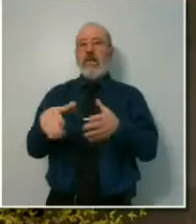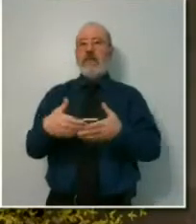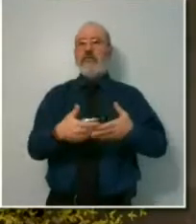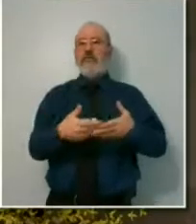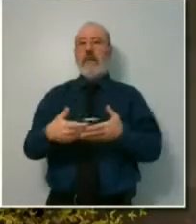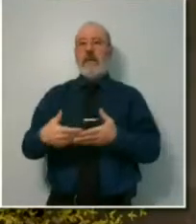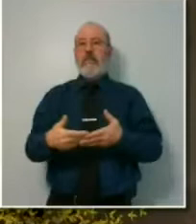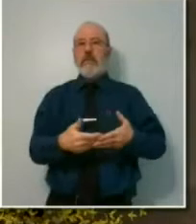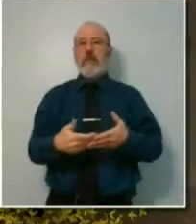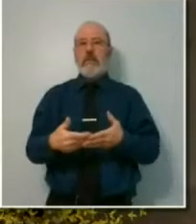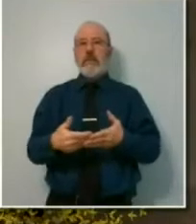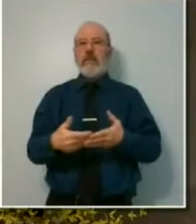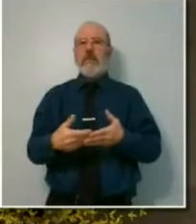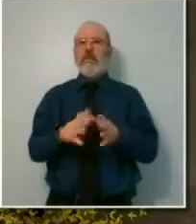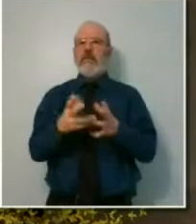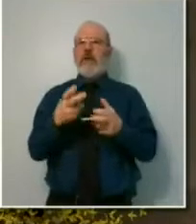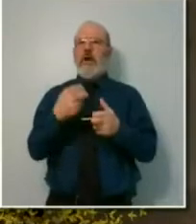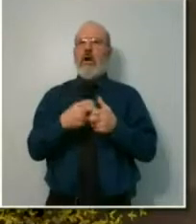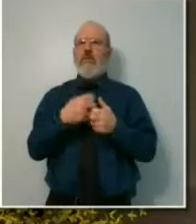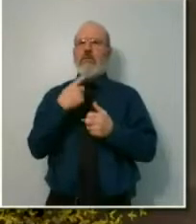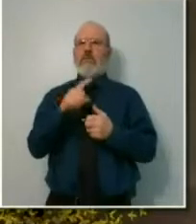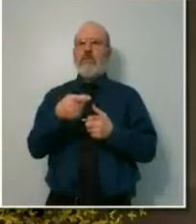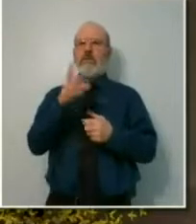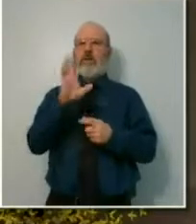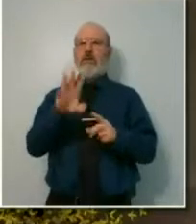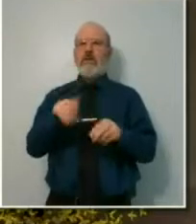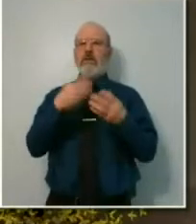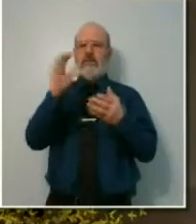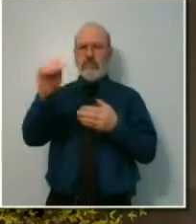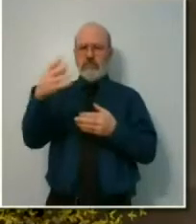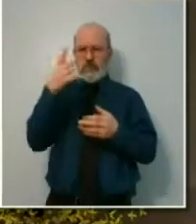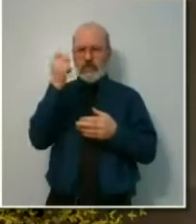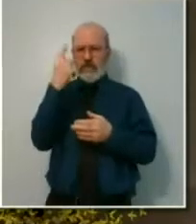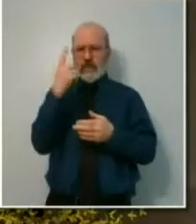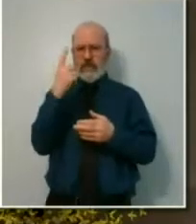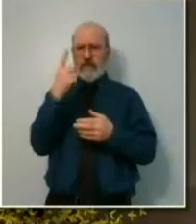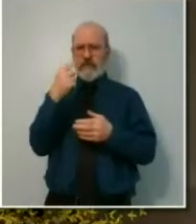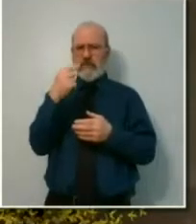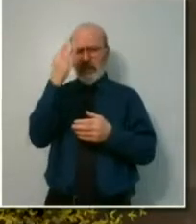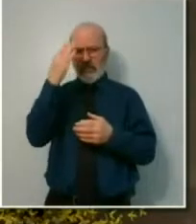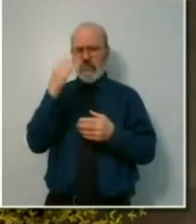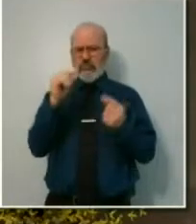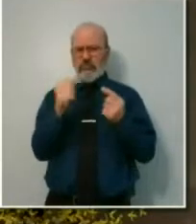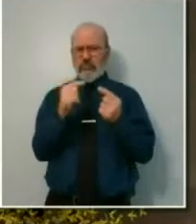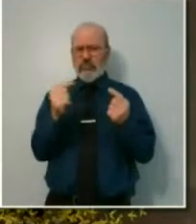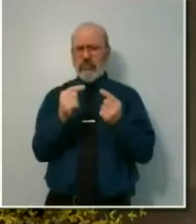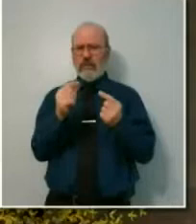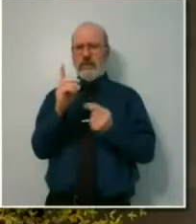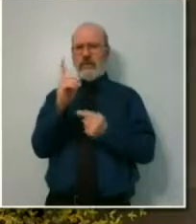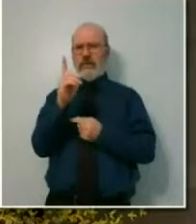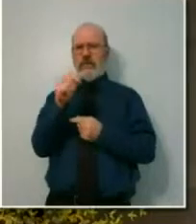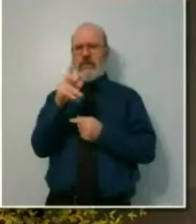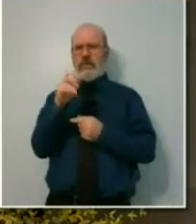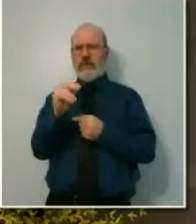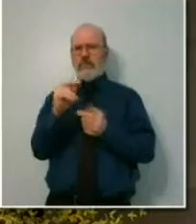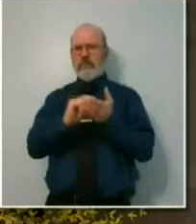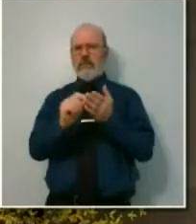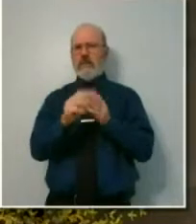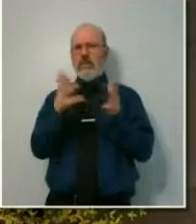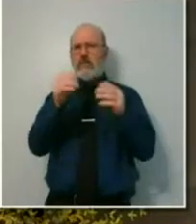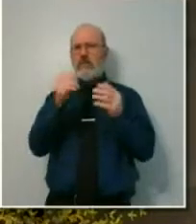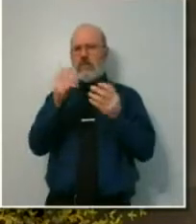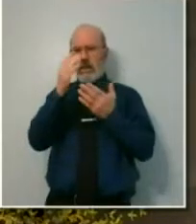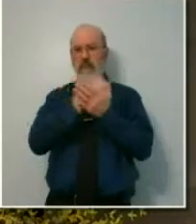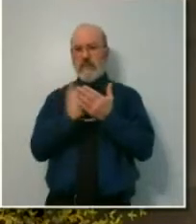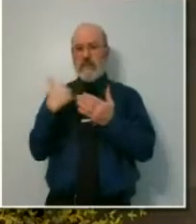hard. God is giving grace and understanding, but I can tell she's hurting. This is Darren writing. It's been a big lesson for us over the last several